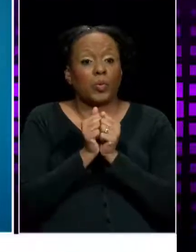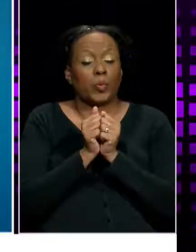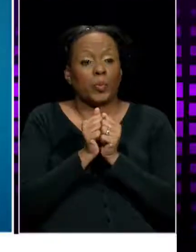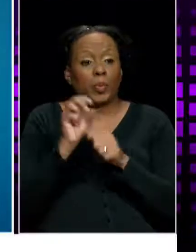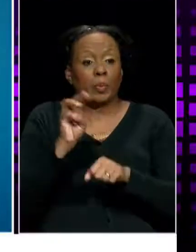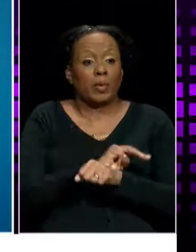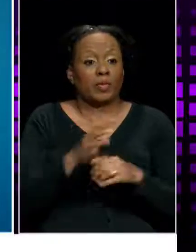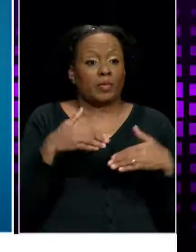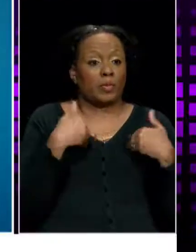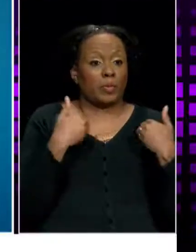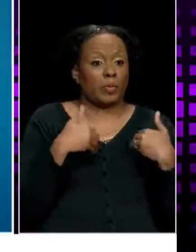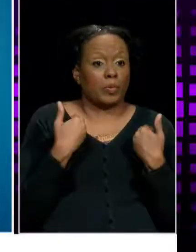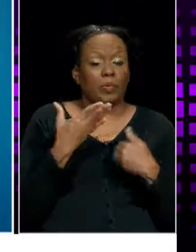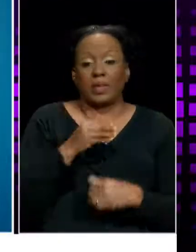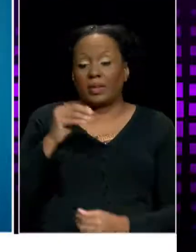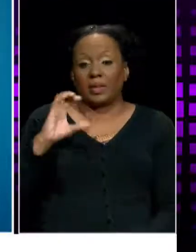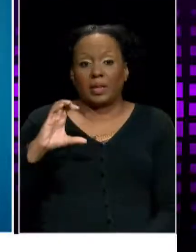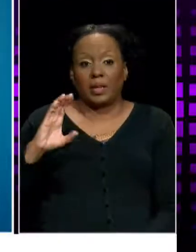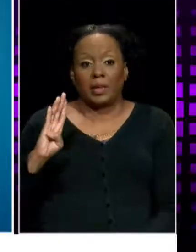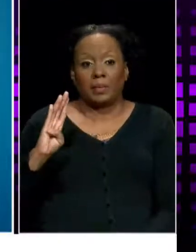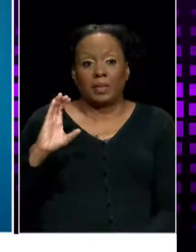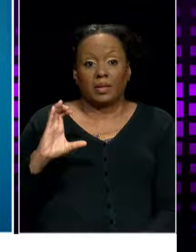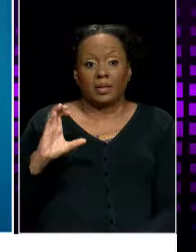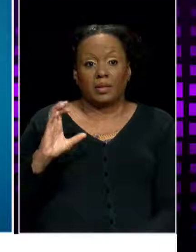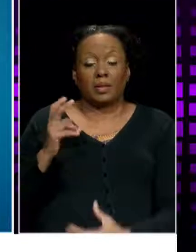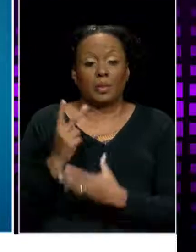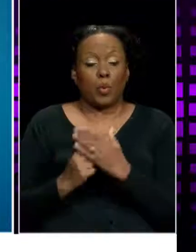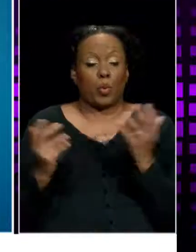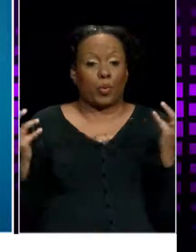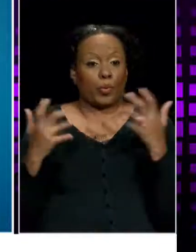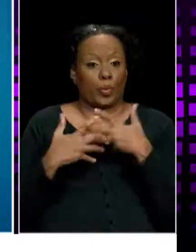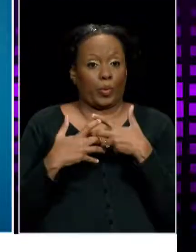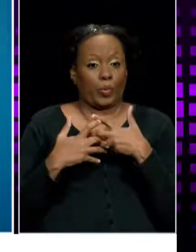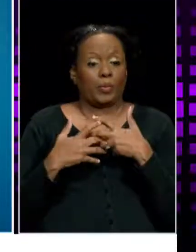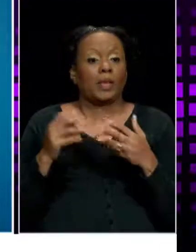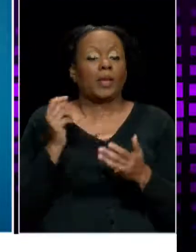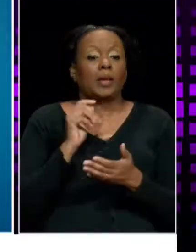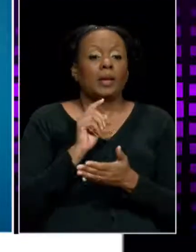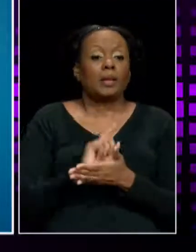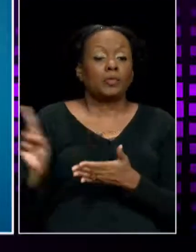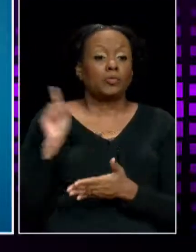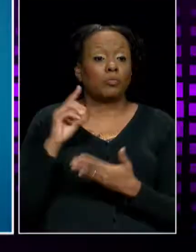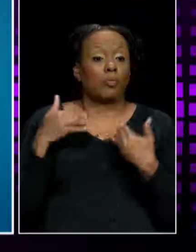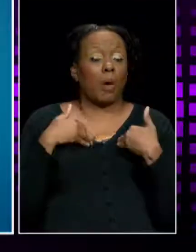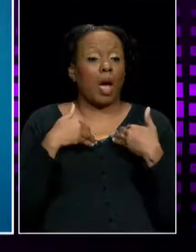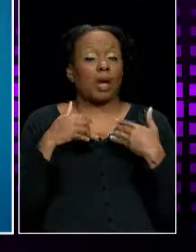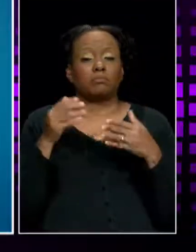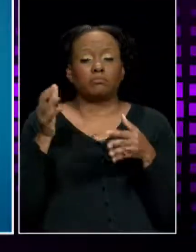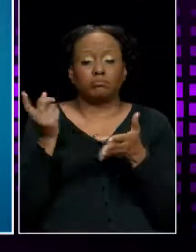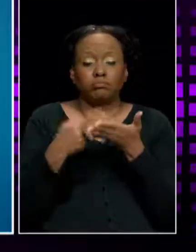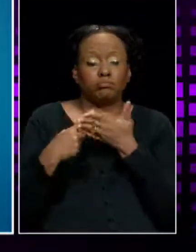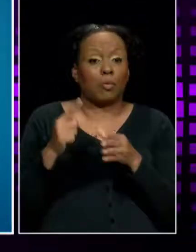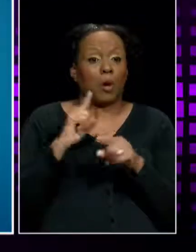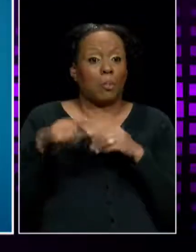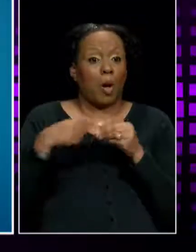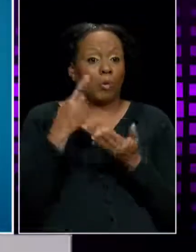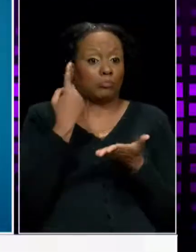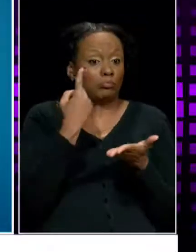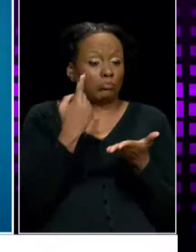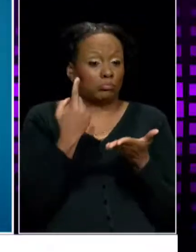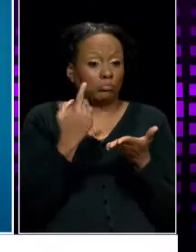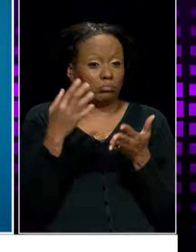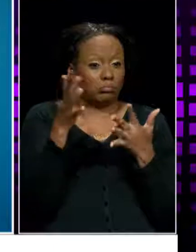Now, last week we had a very exciting conversation about choices, my choices, and this week we're going to continue